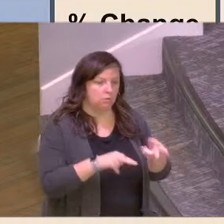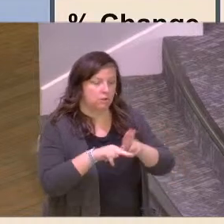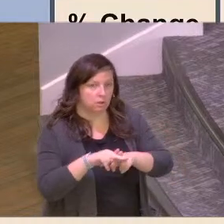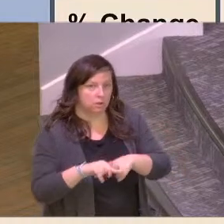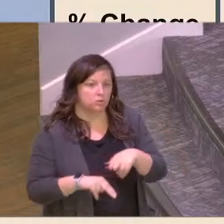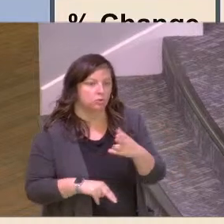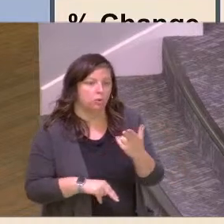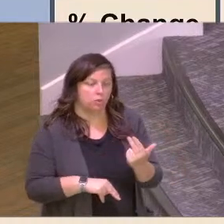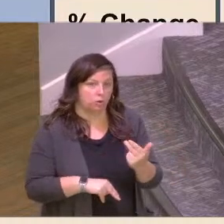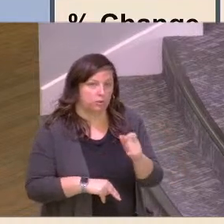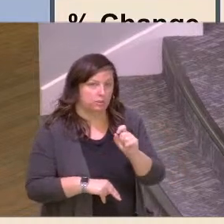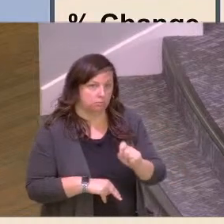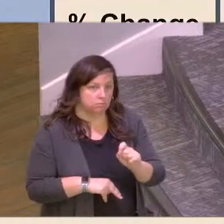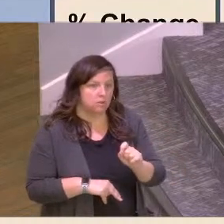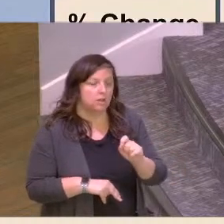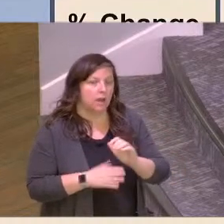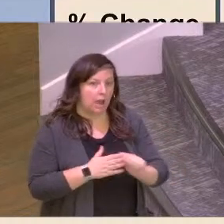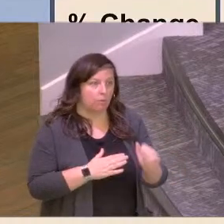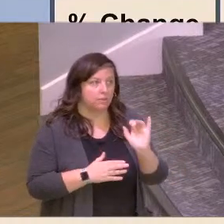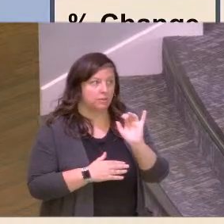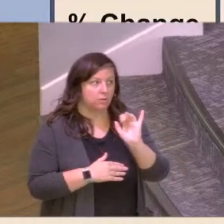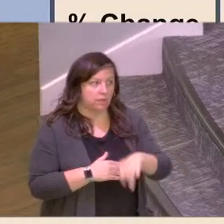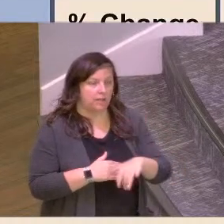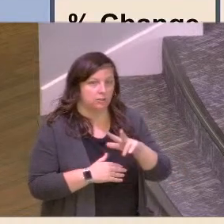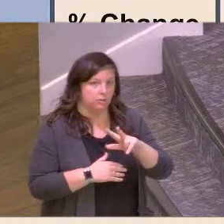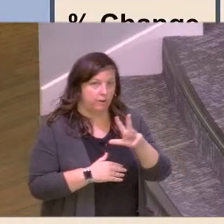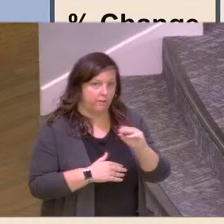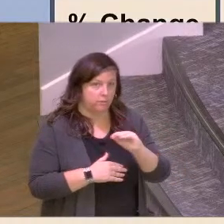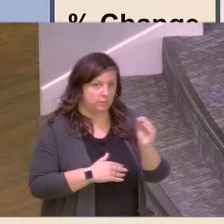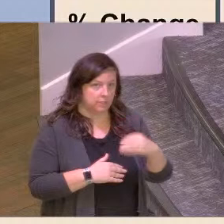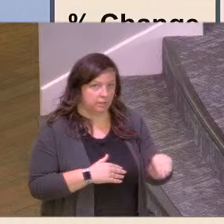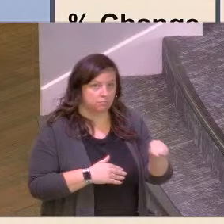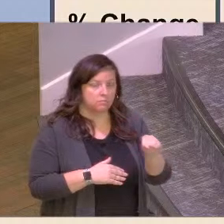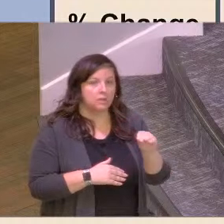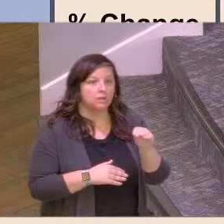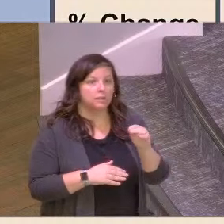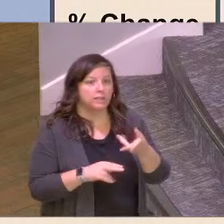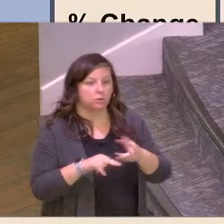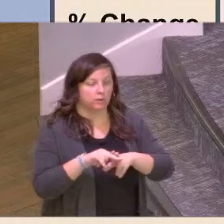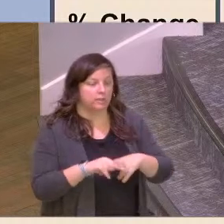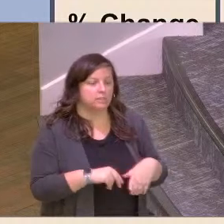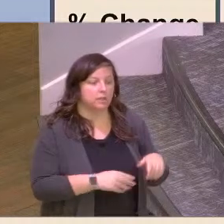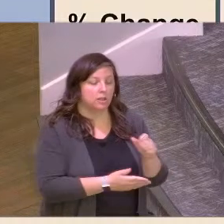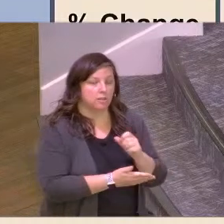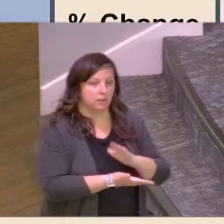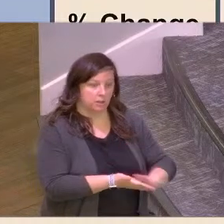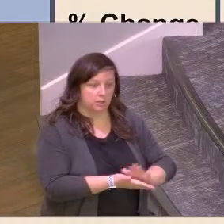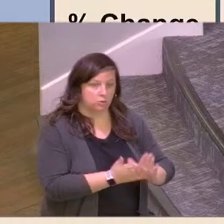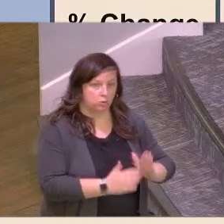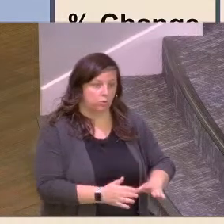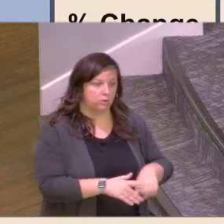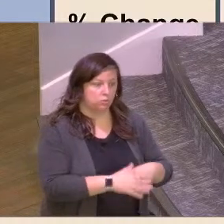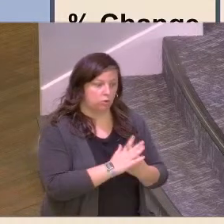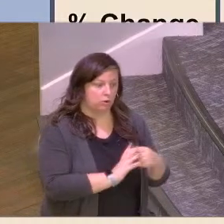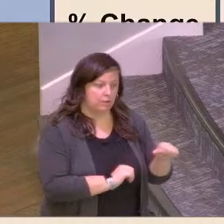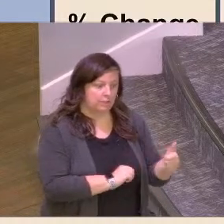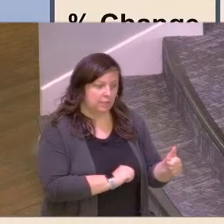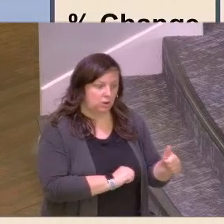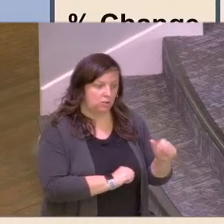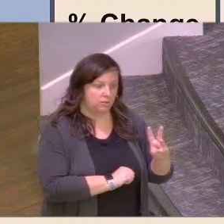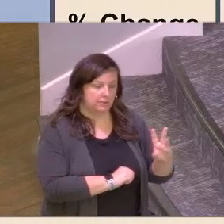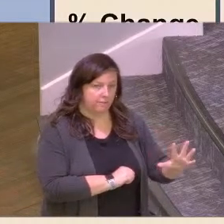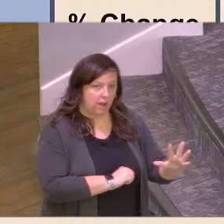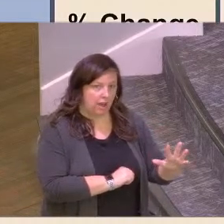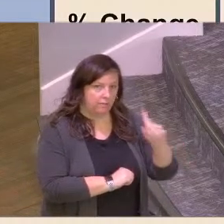hour. That was a 35% increase. The custodians, they went from starting at $10.65 an hour up